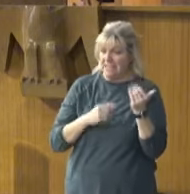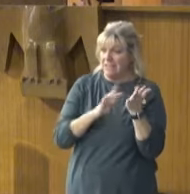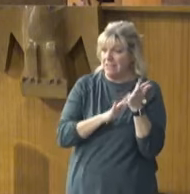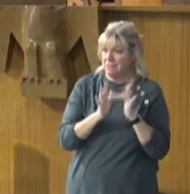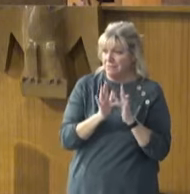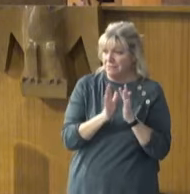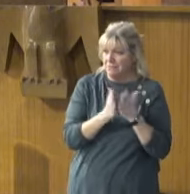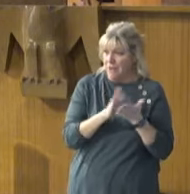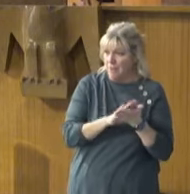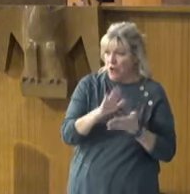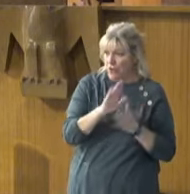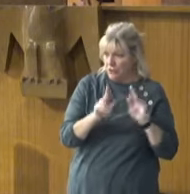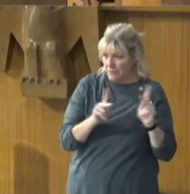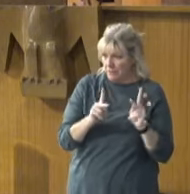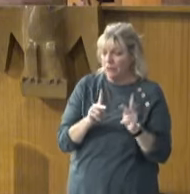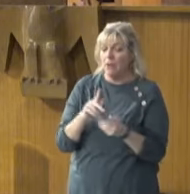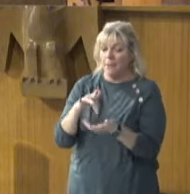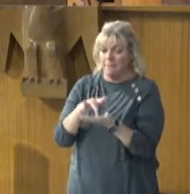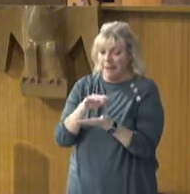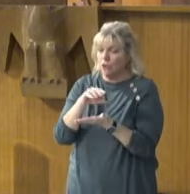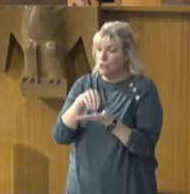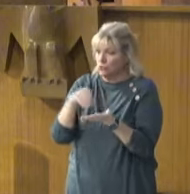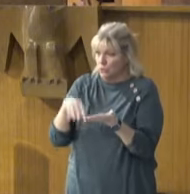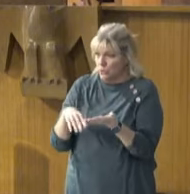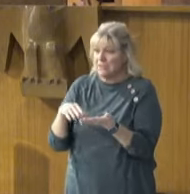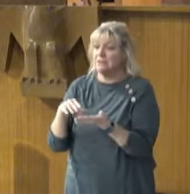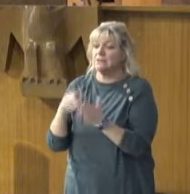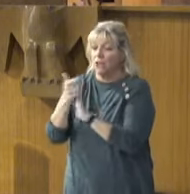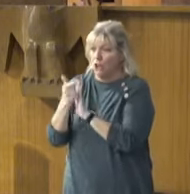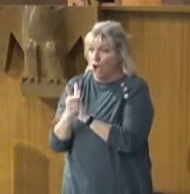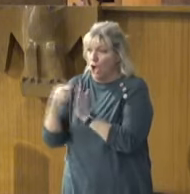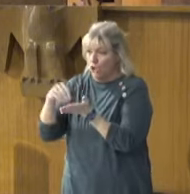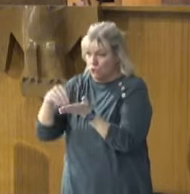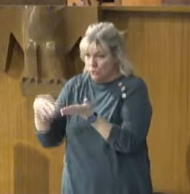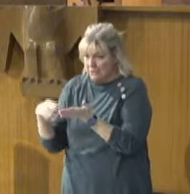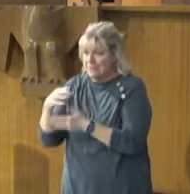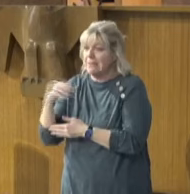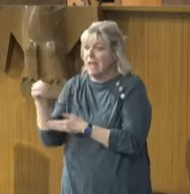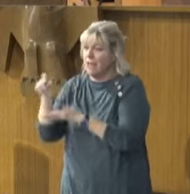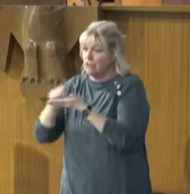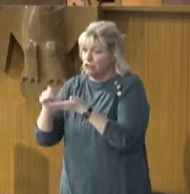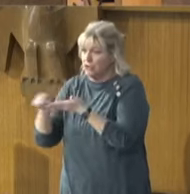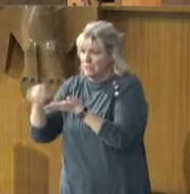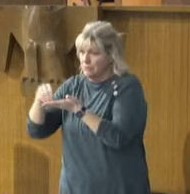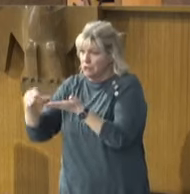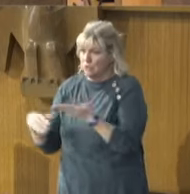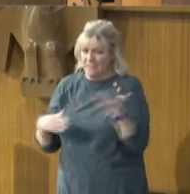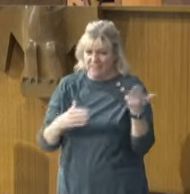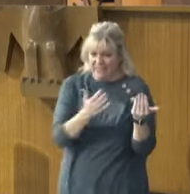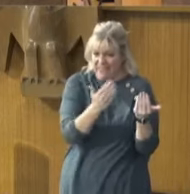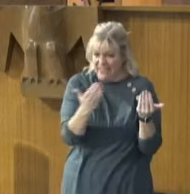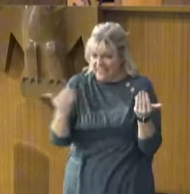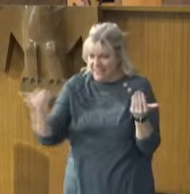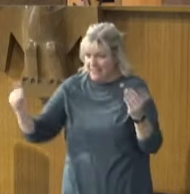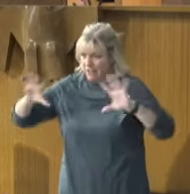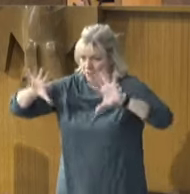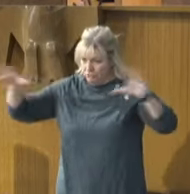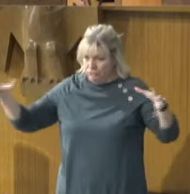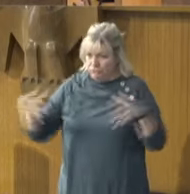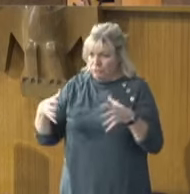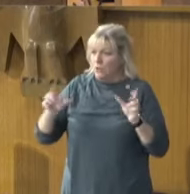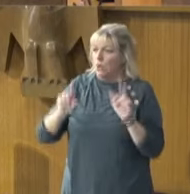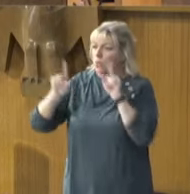students, 15 medical students, 15 law students, and 15 journalism students, to Holocaust sites around